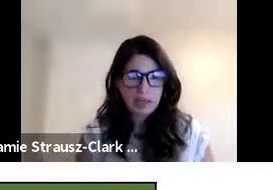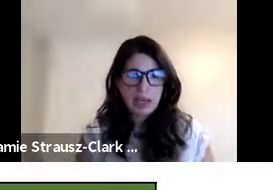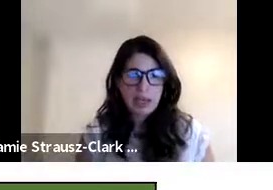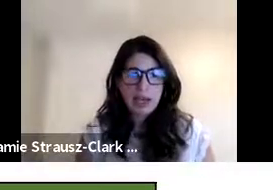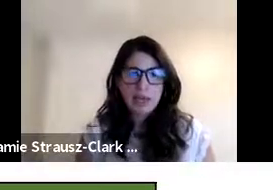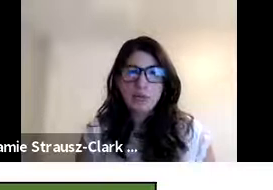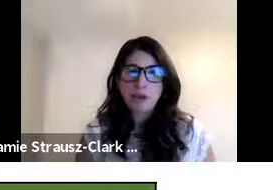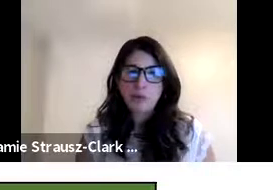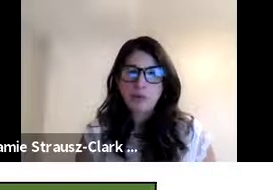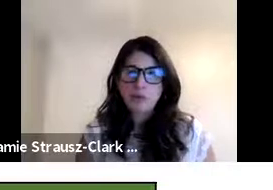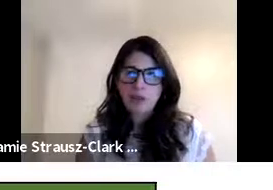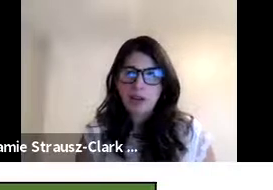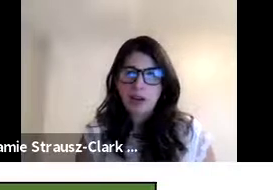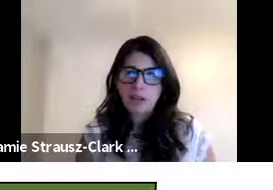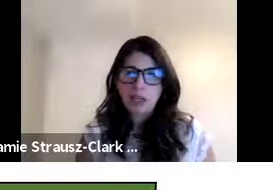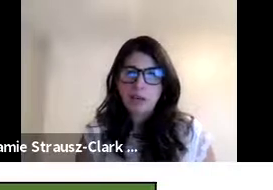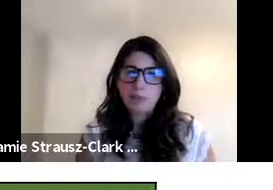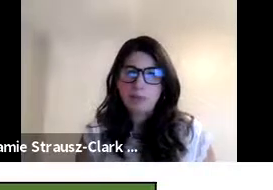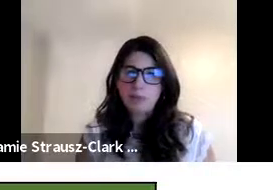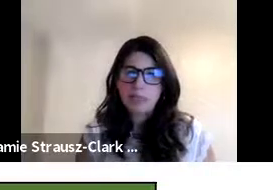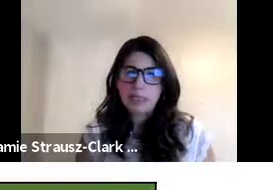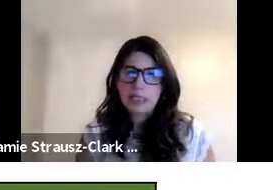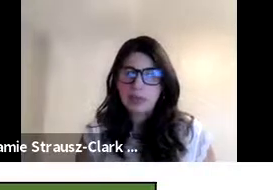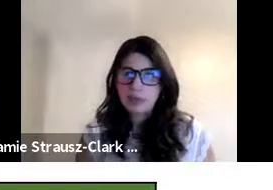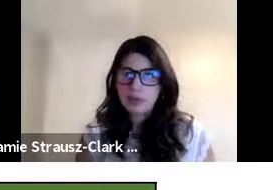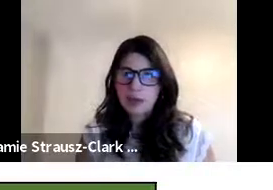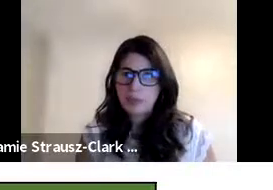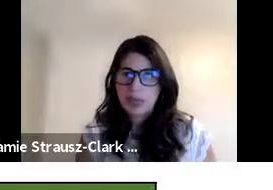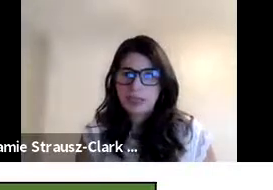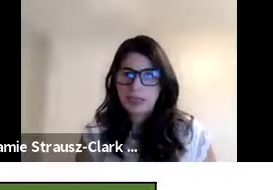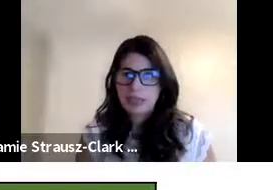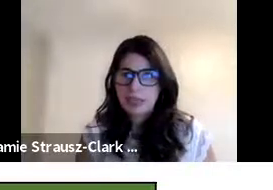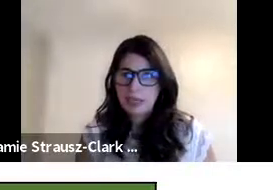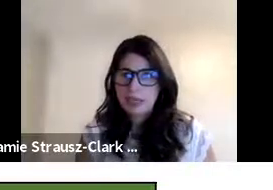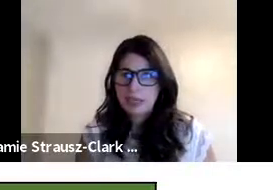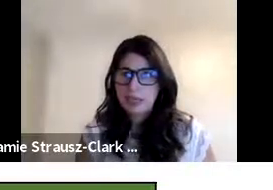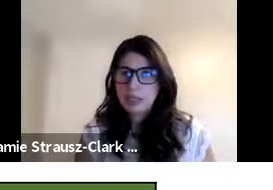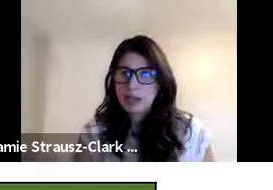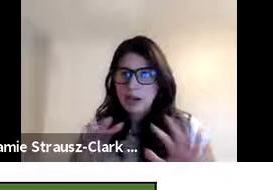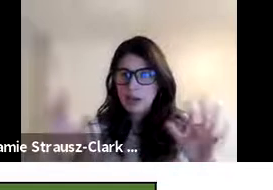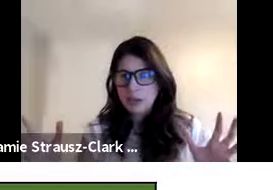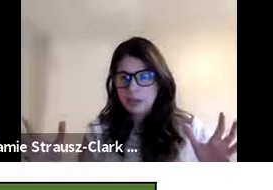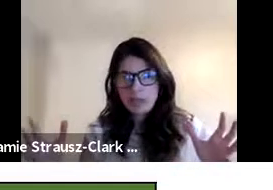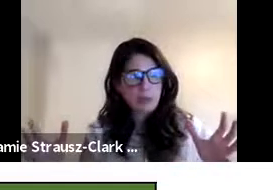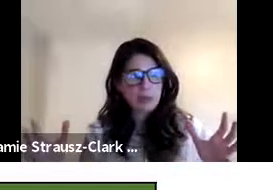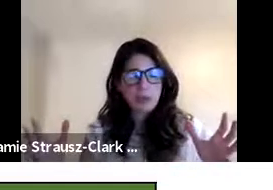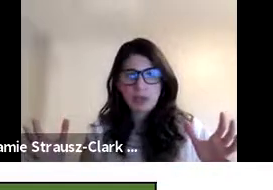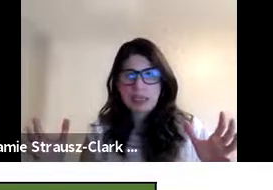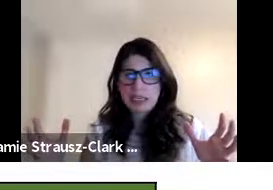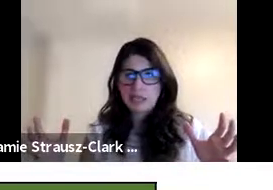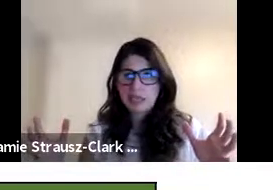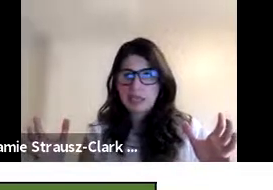better. And then around 1:45, there's going to be a brief presentation on the comprehensive assessment themes. Our CRIS committee